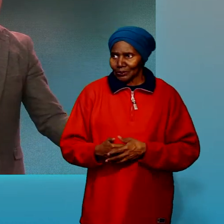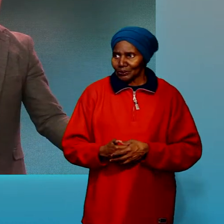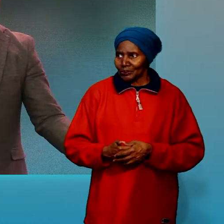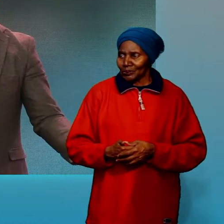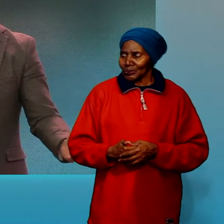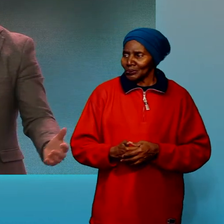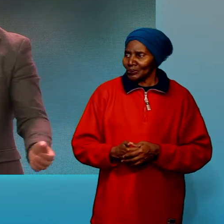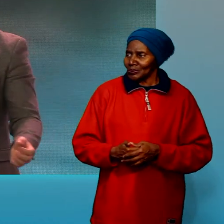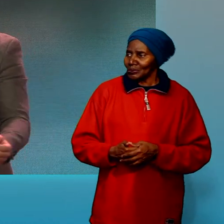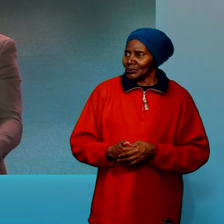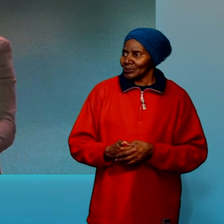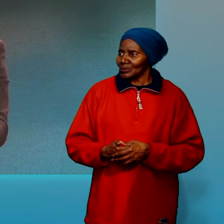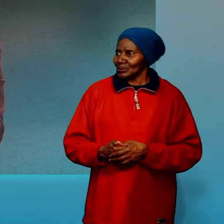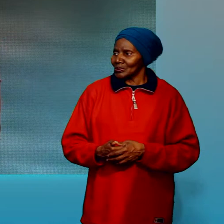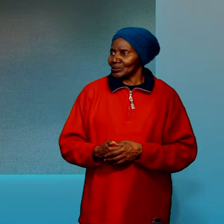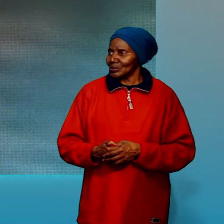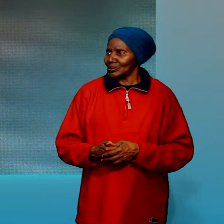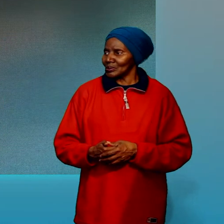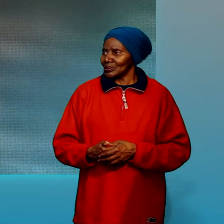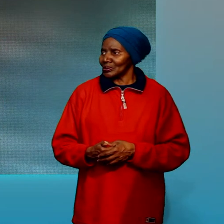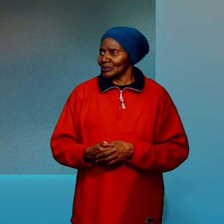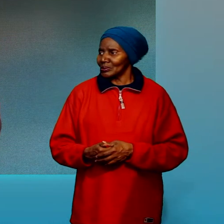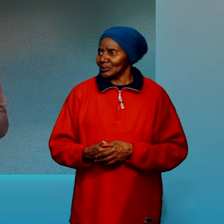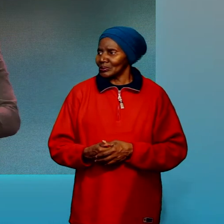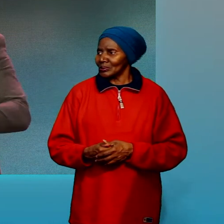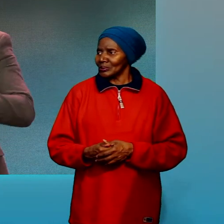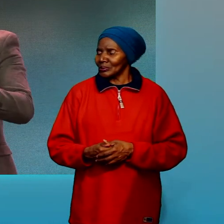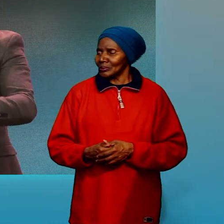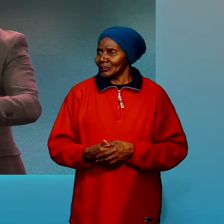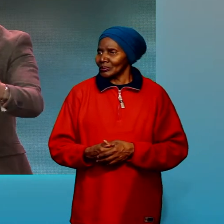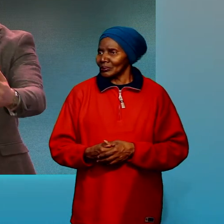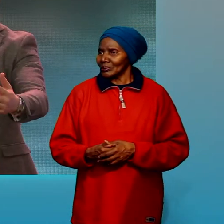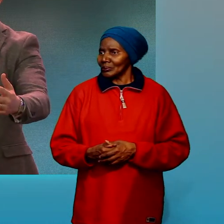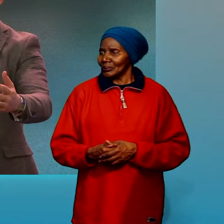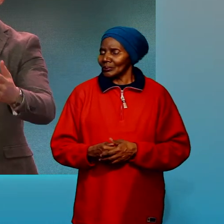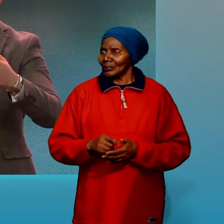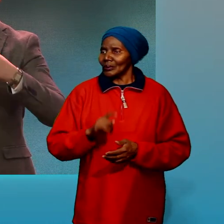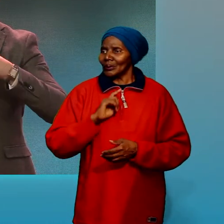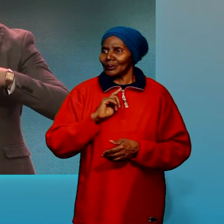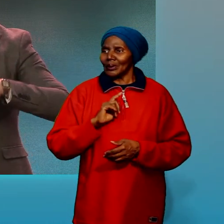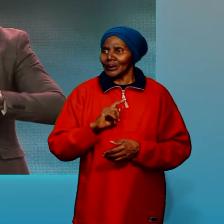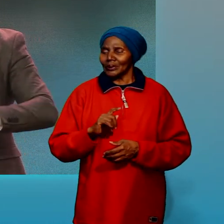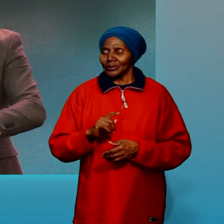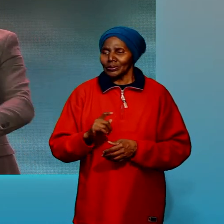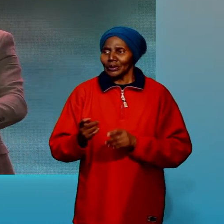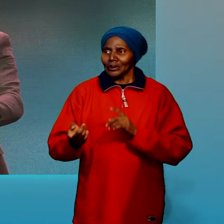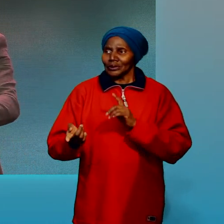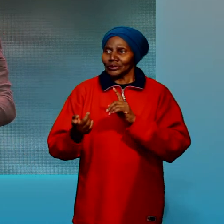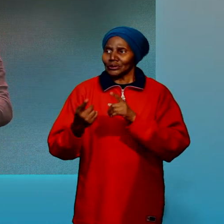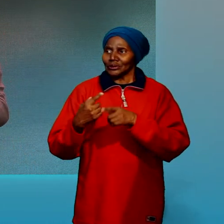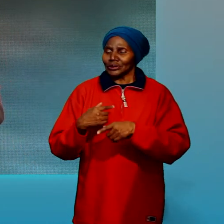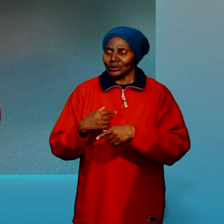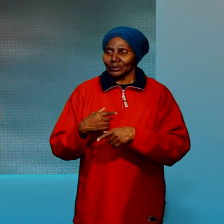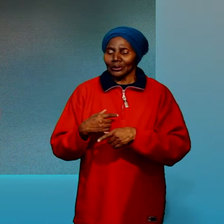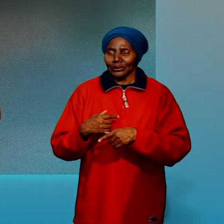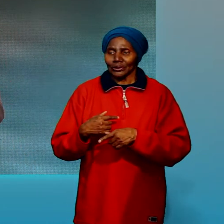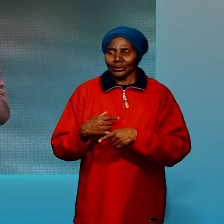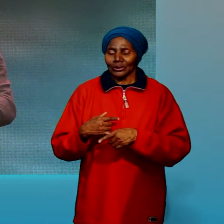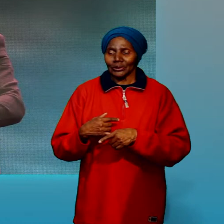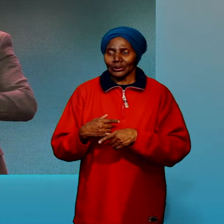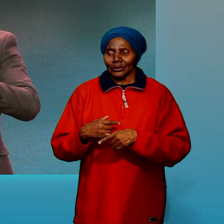encourage as many of you as possible to do that, because it's an outward response to what is already an inward